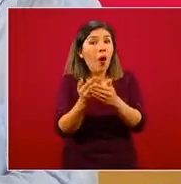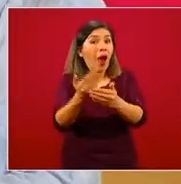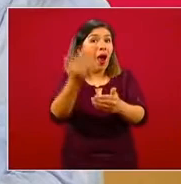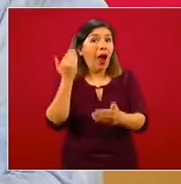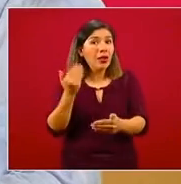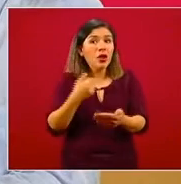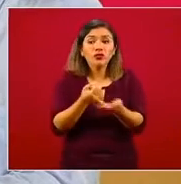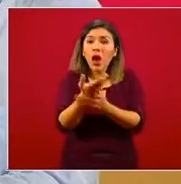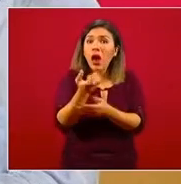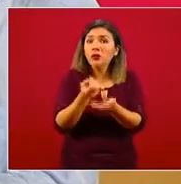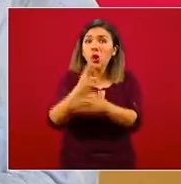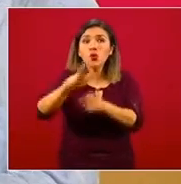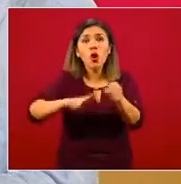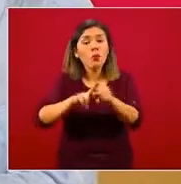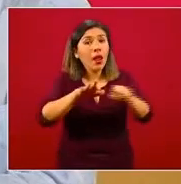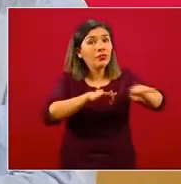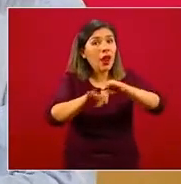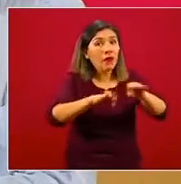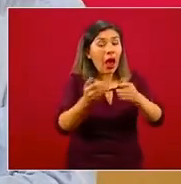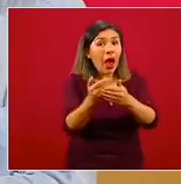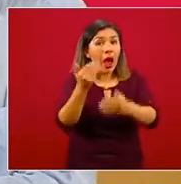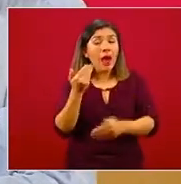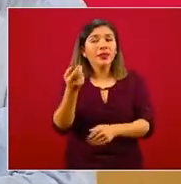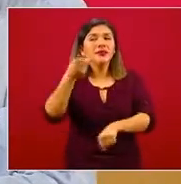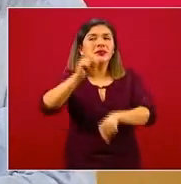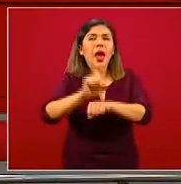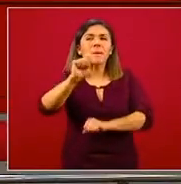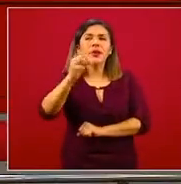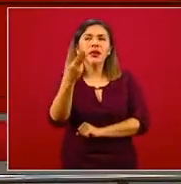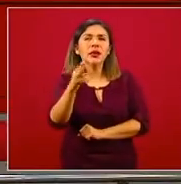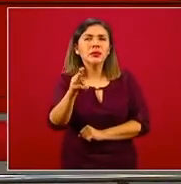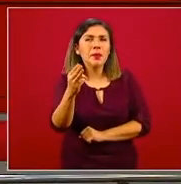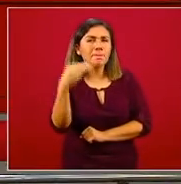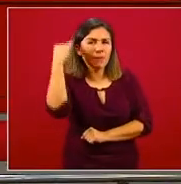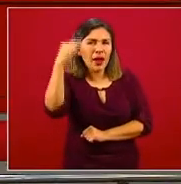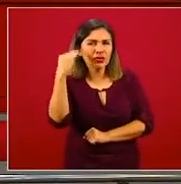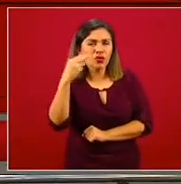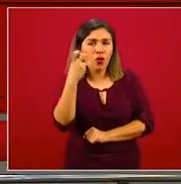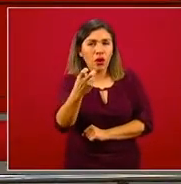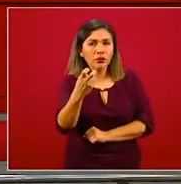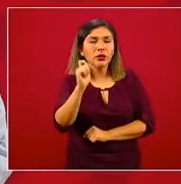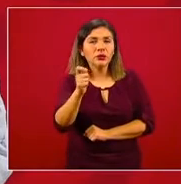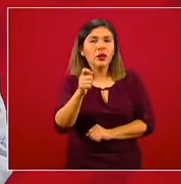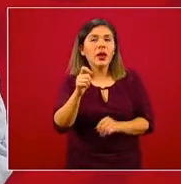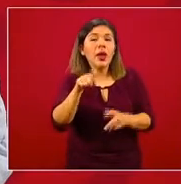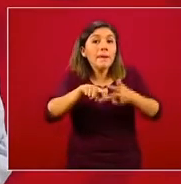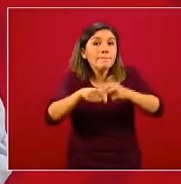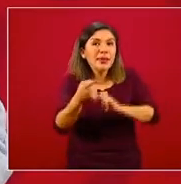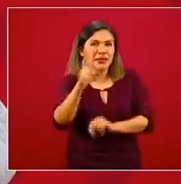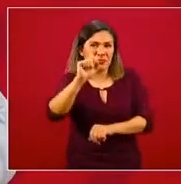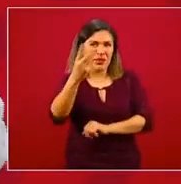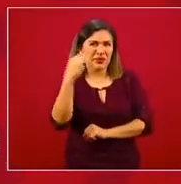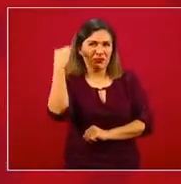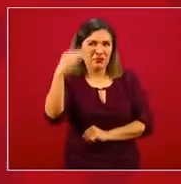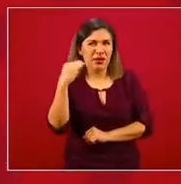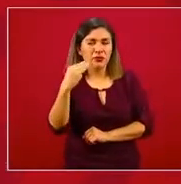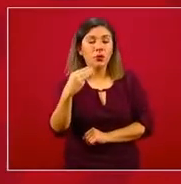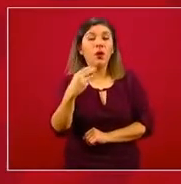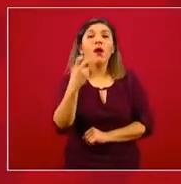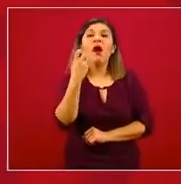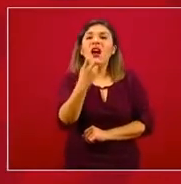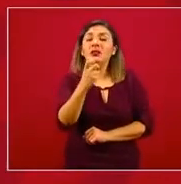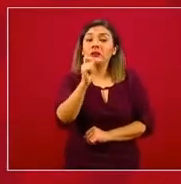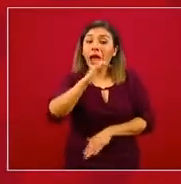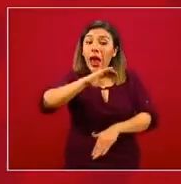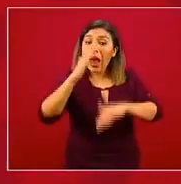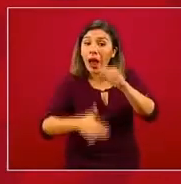but by any means this means that we are going to go back to the normal as we knew